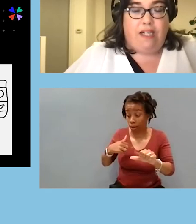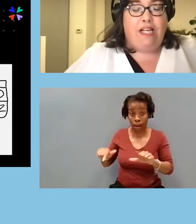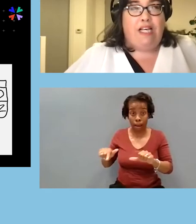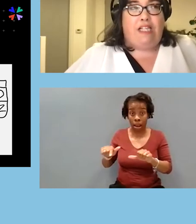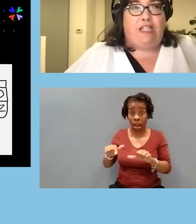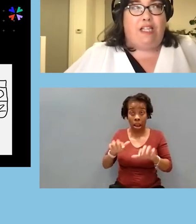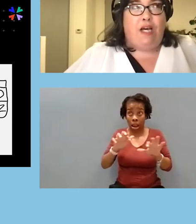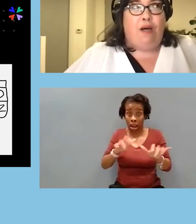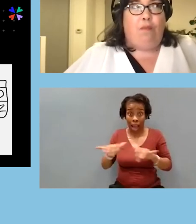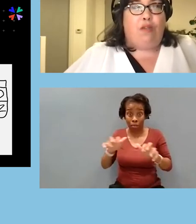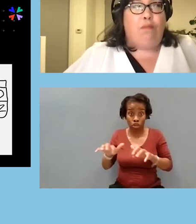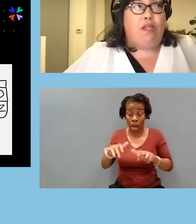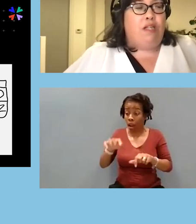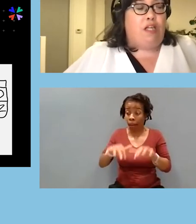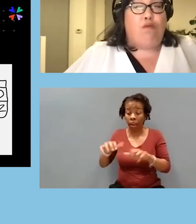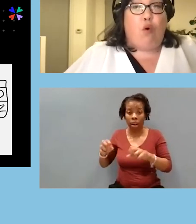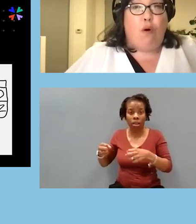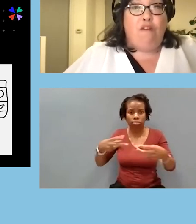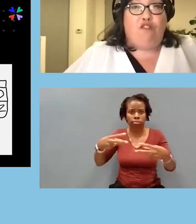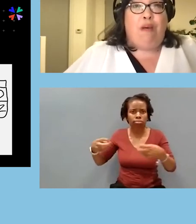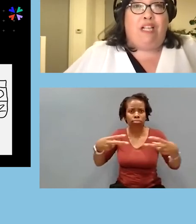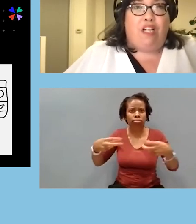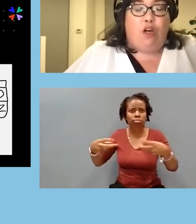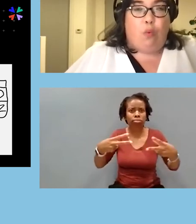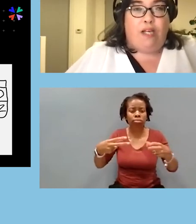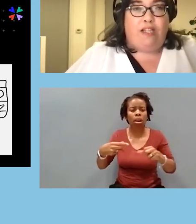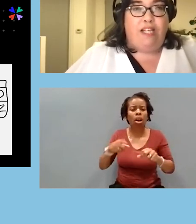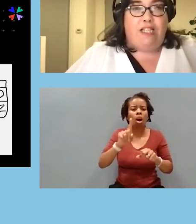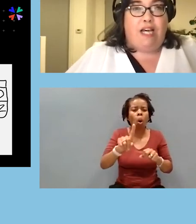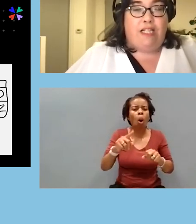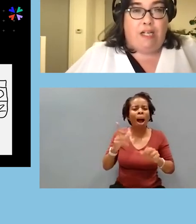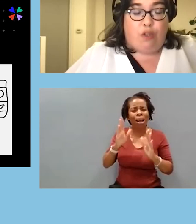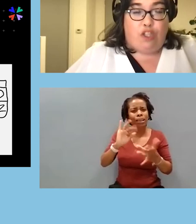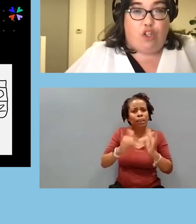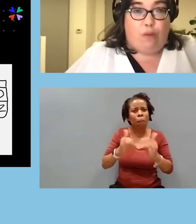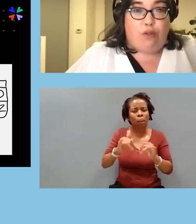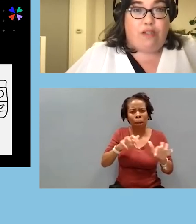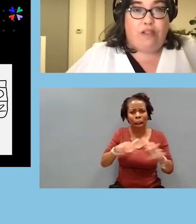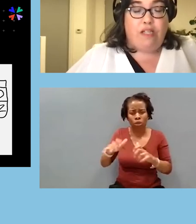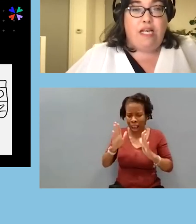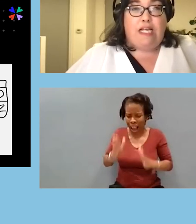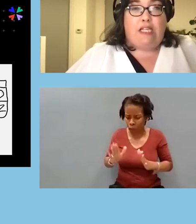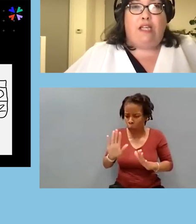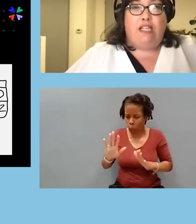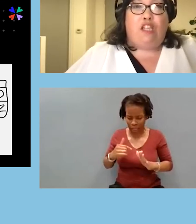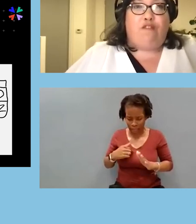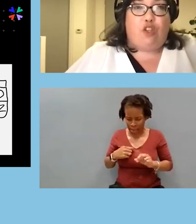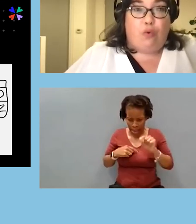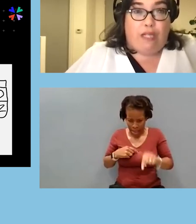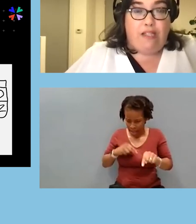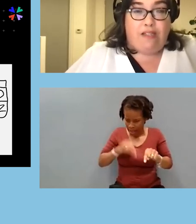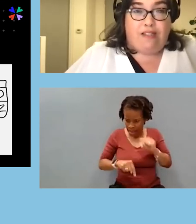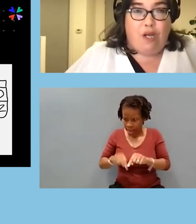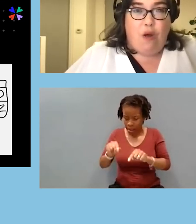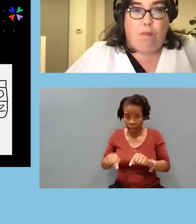fingerspell is something that is more familiar with sign language interpreters, is